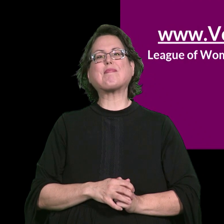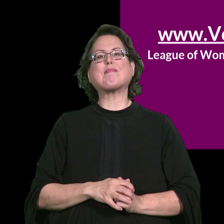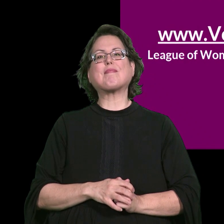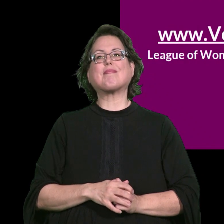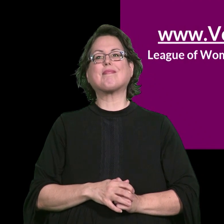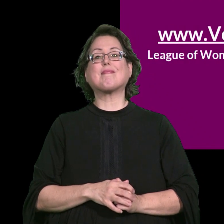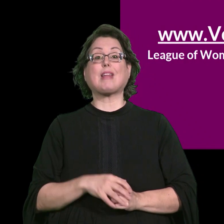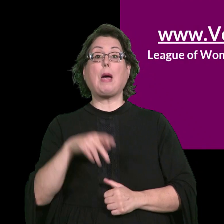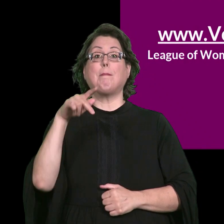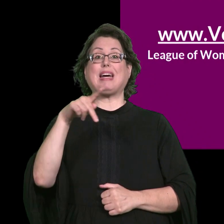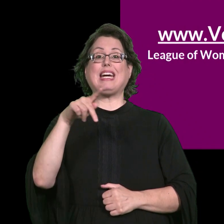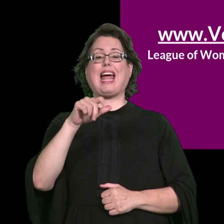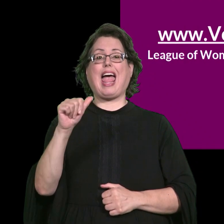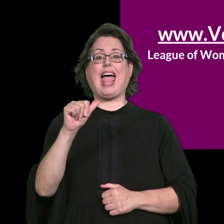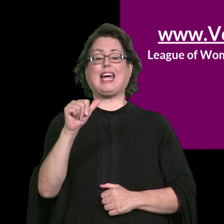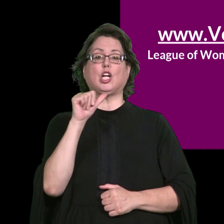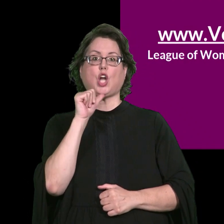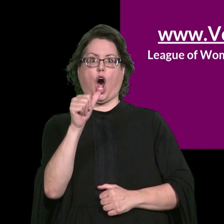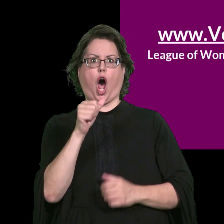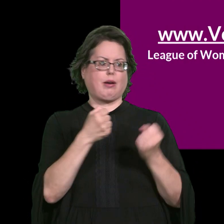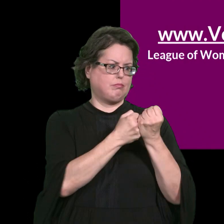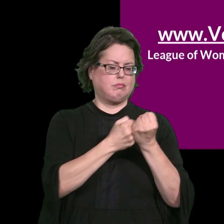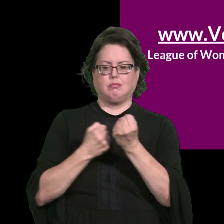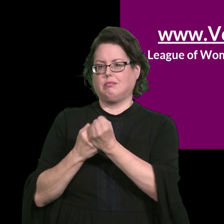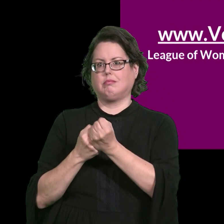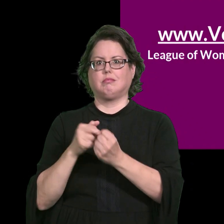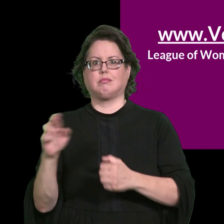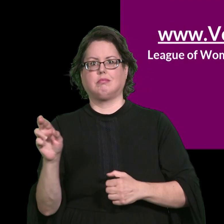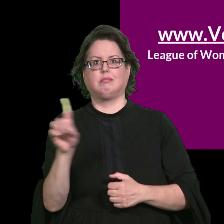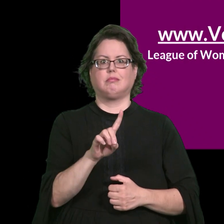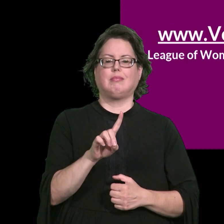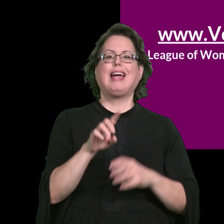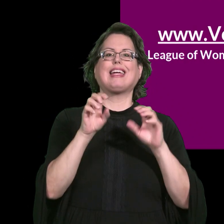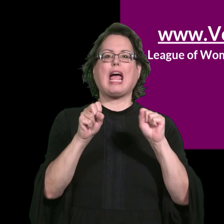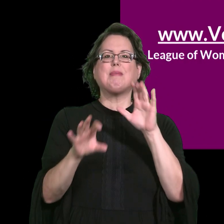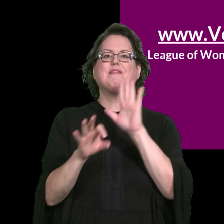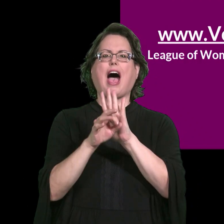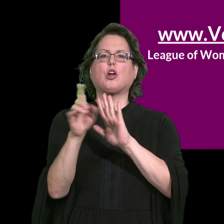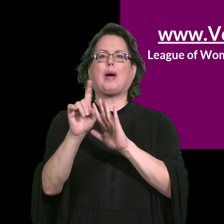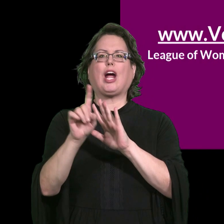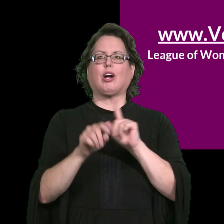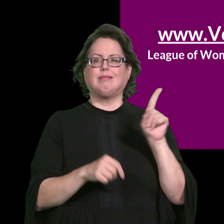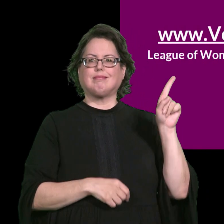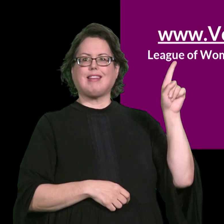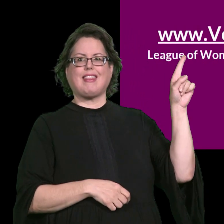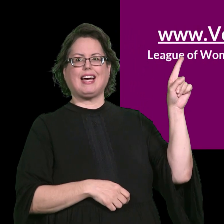Pennsylvania nonpartisan candidate information can be found at the League of Women Voters website,